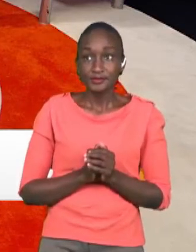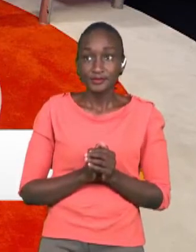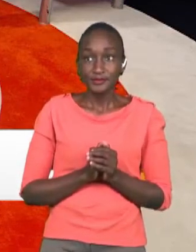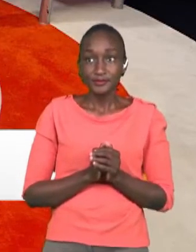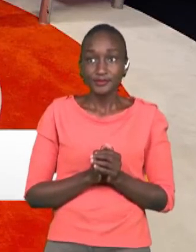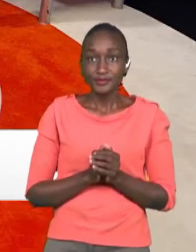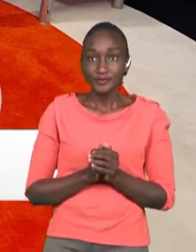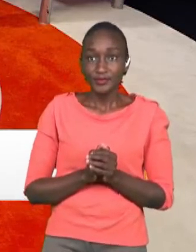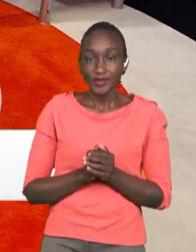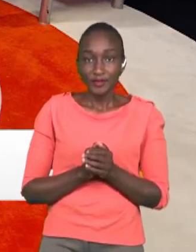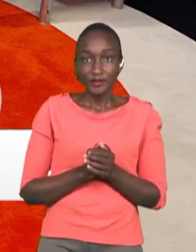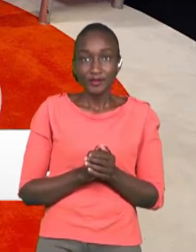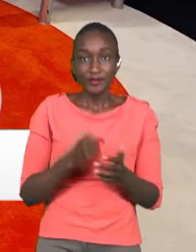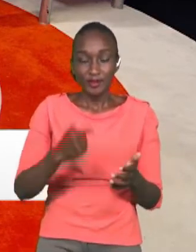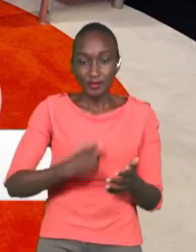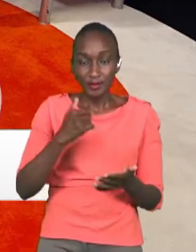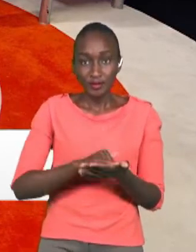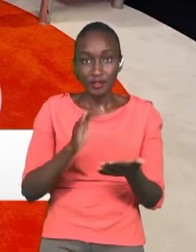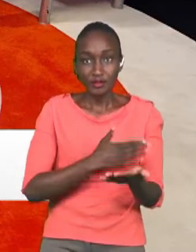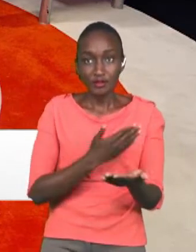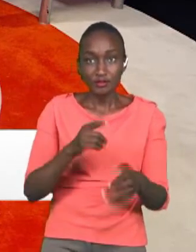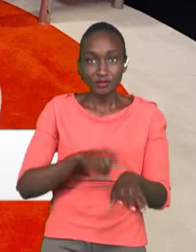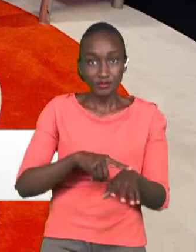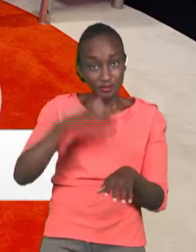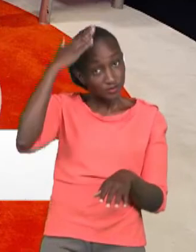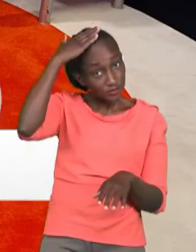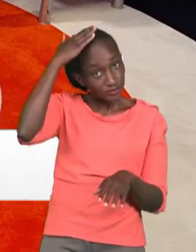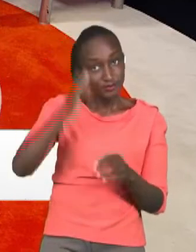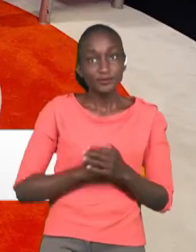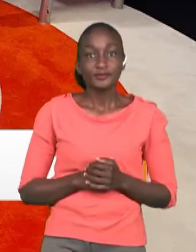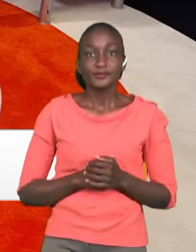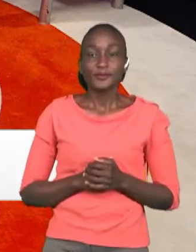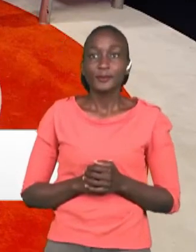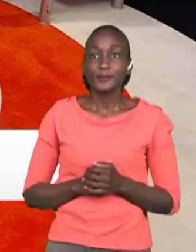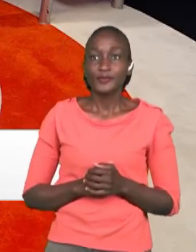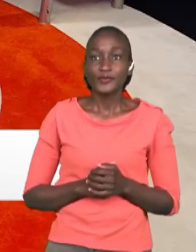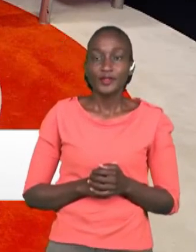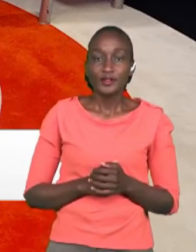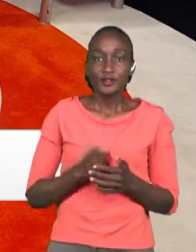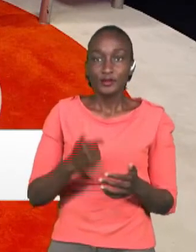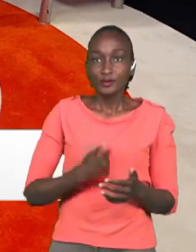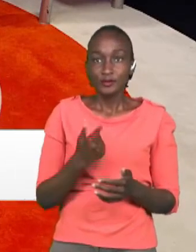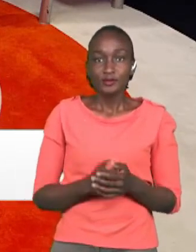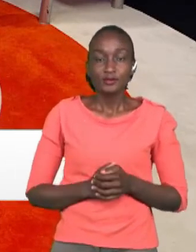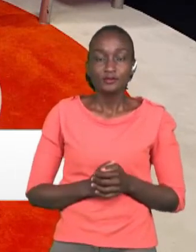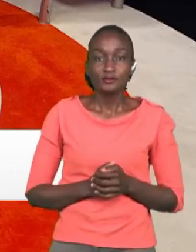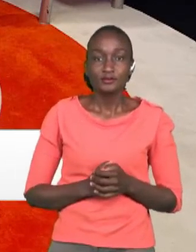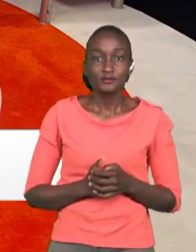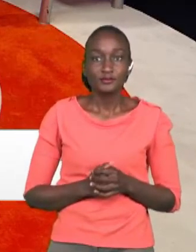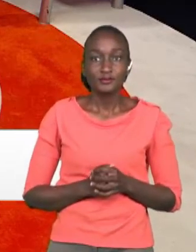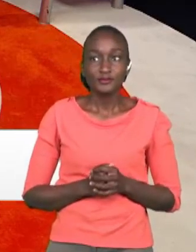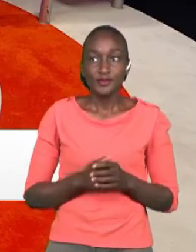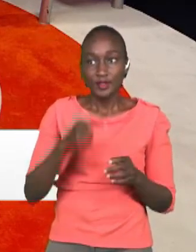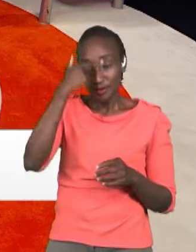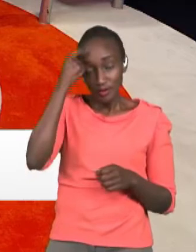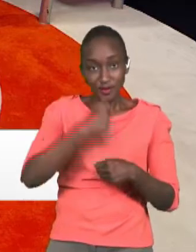you far aloud. No, place like this. Touch it. Yeah. Okay. You feel the vibrations. You will feel the vibration. Yeah, because she's